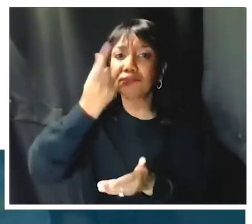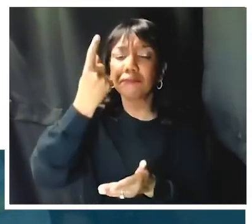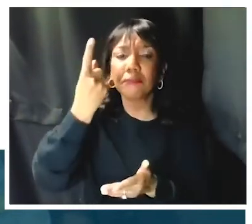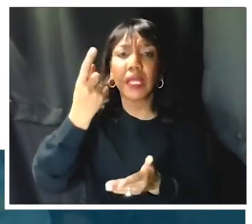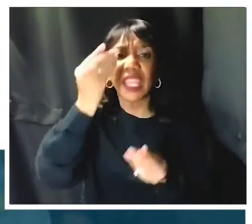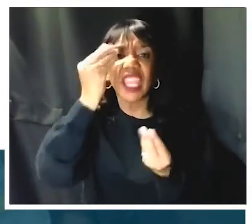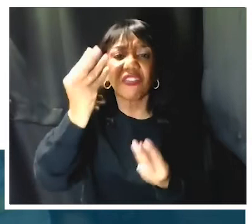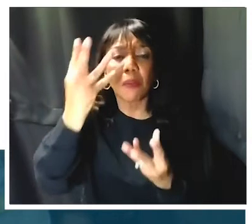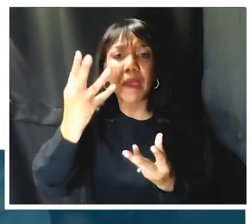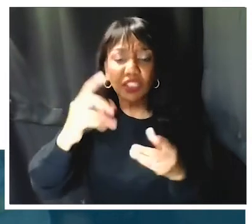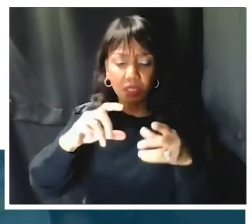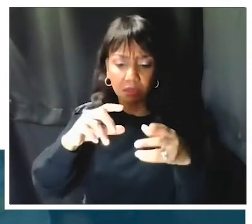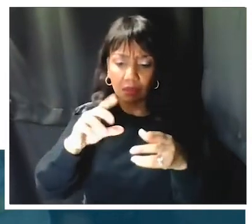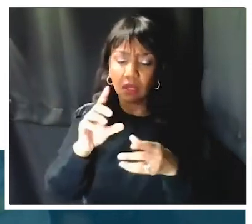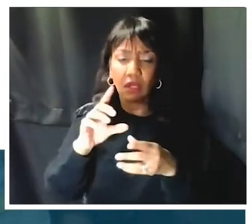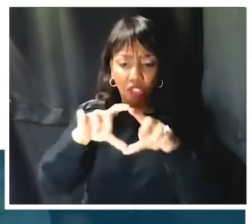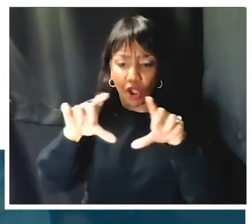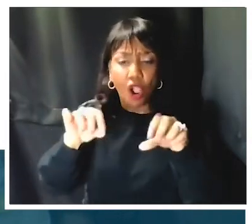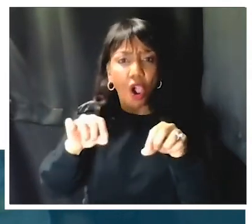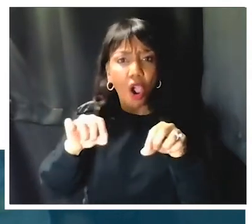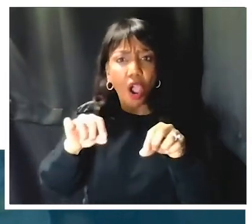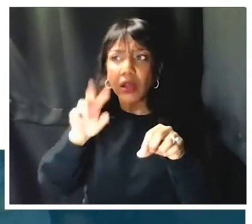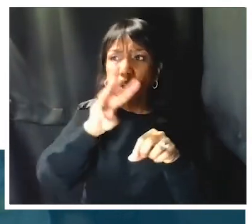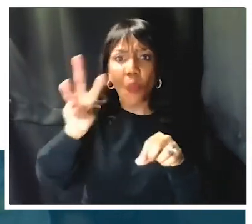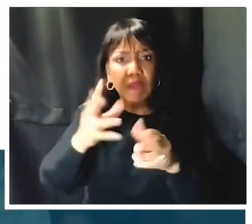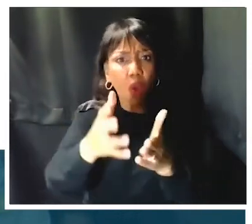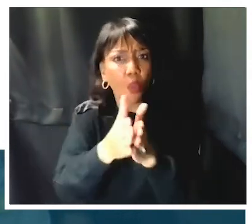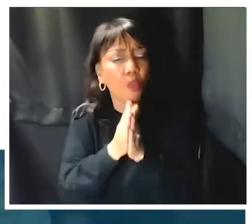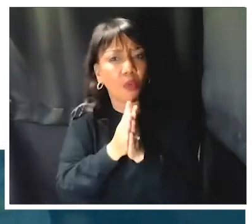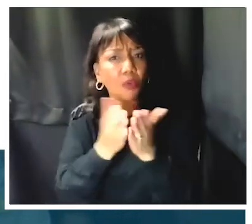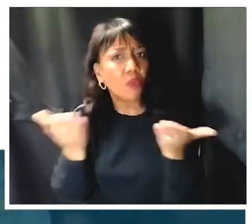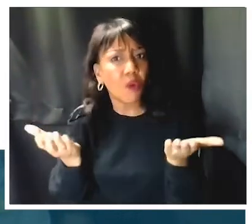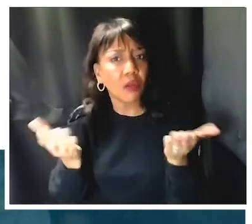what information your debit card, the website, is requesting.